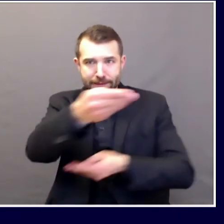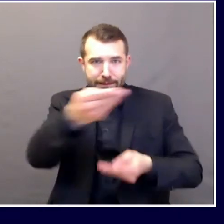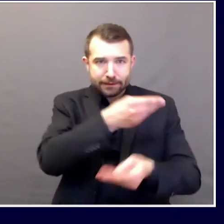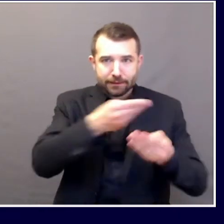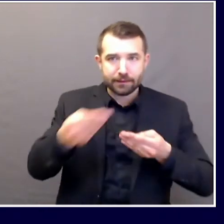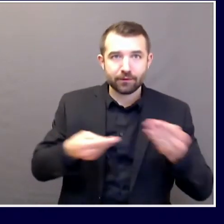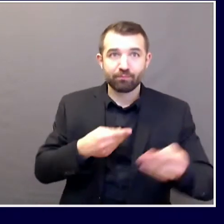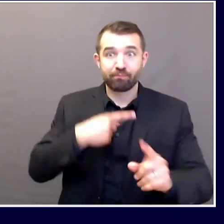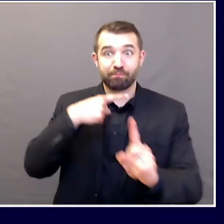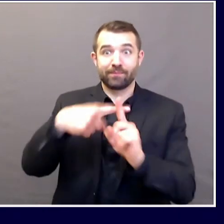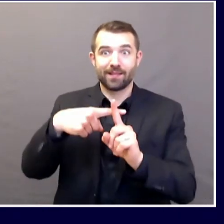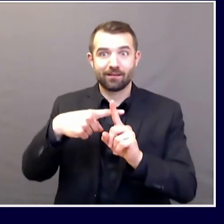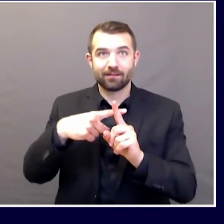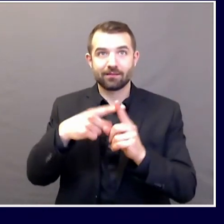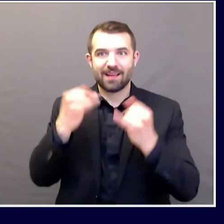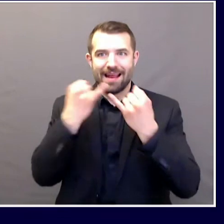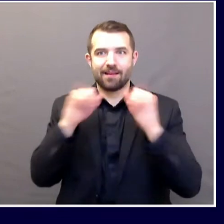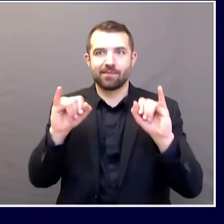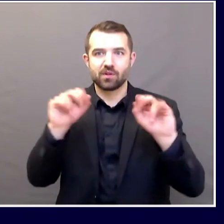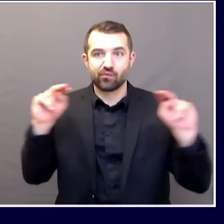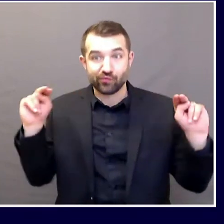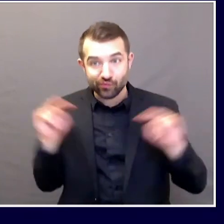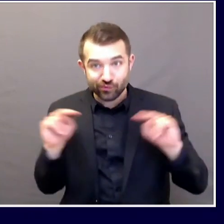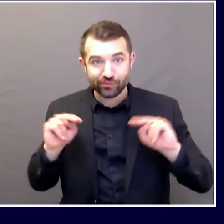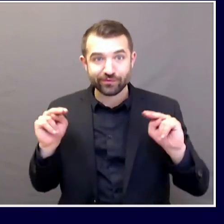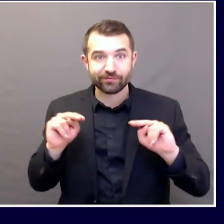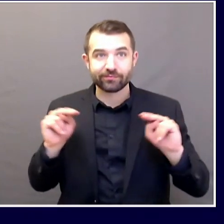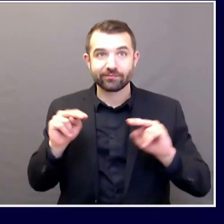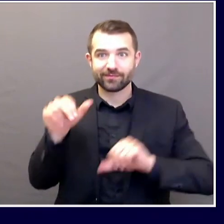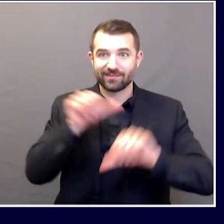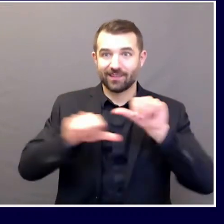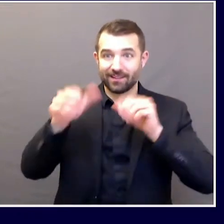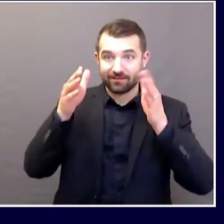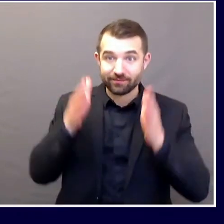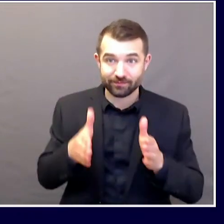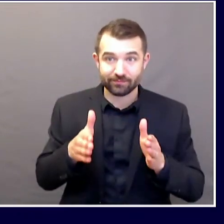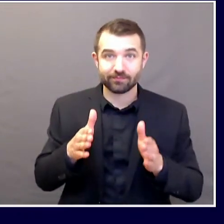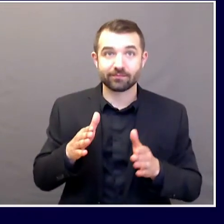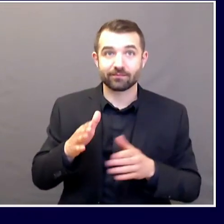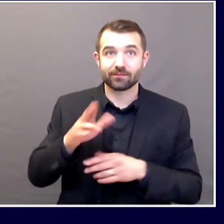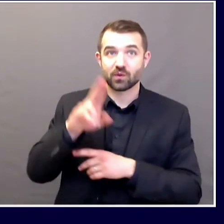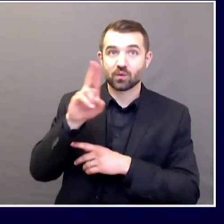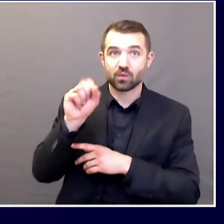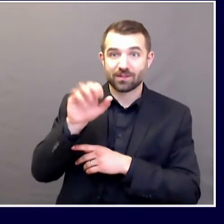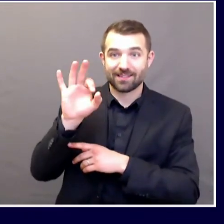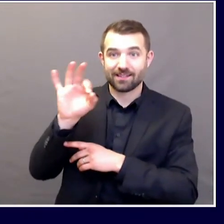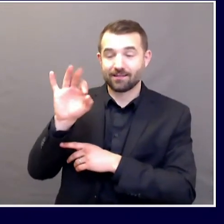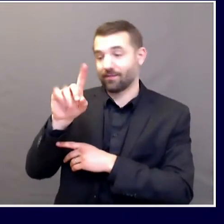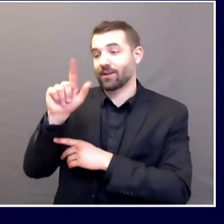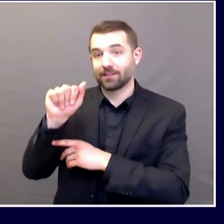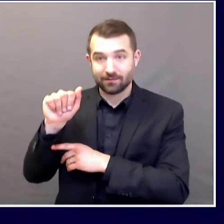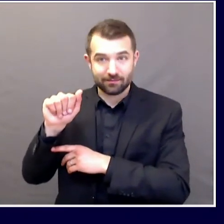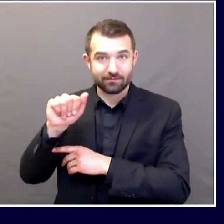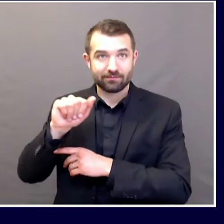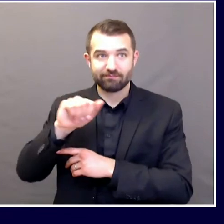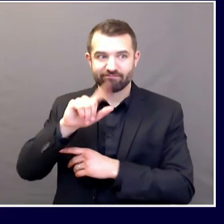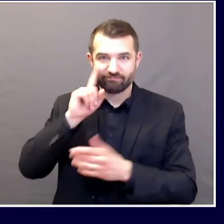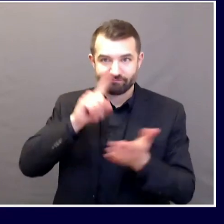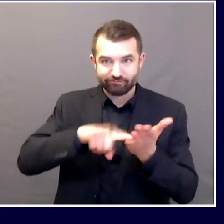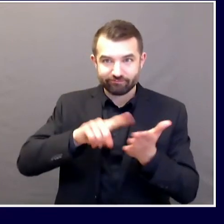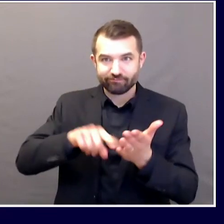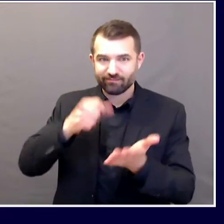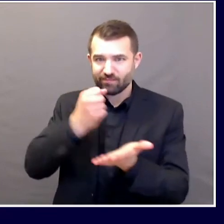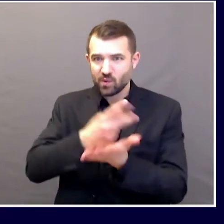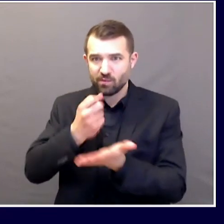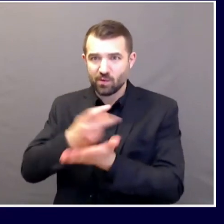board, as well as by the US FDA. And as a result of that, almost all the doctors who have been offered